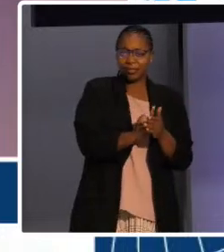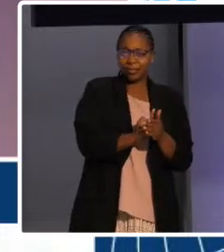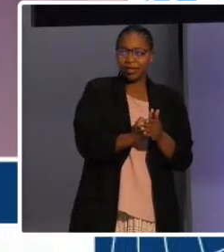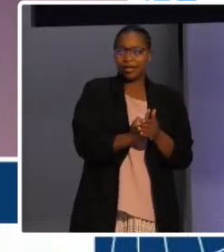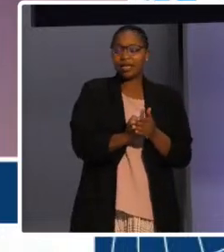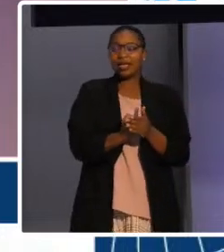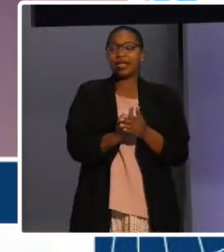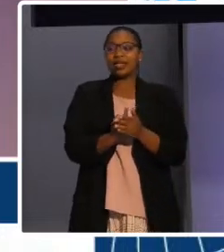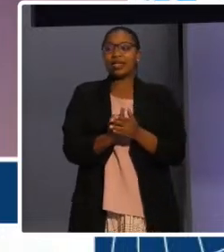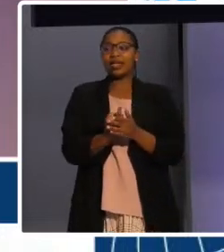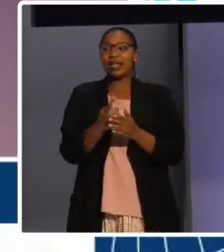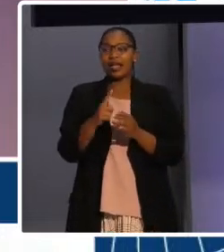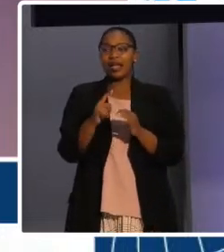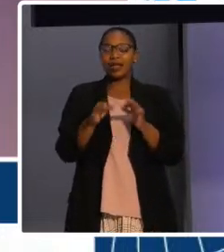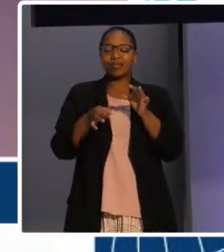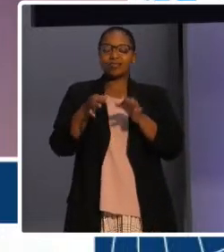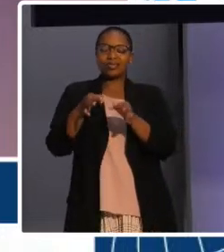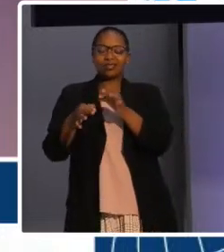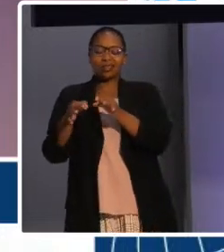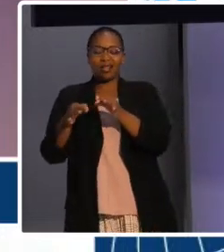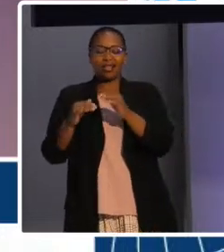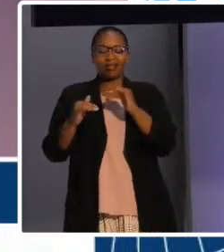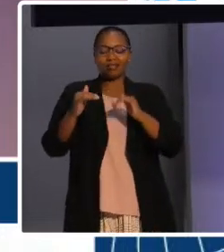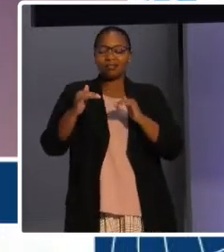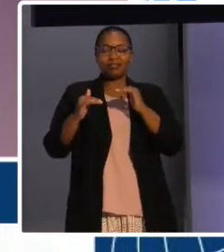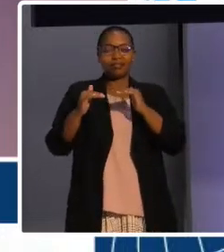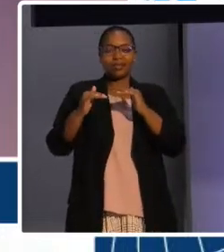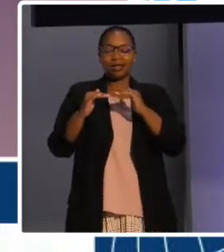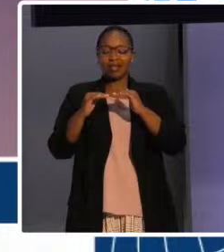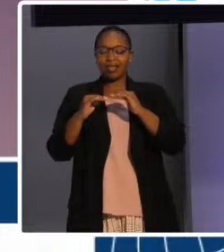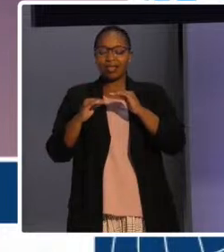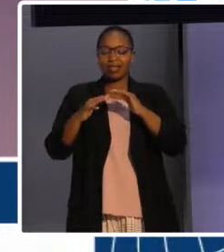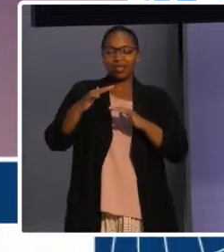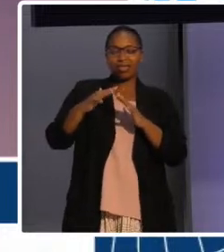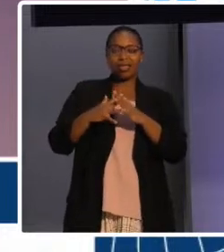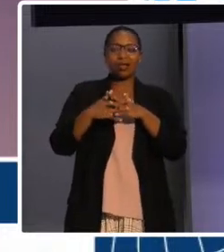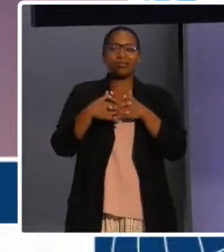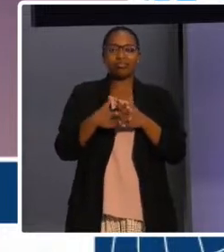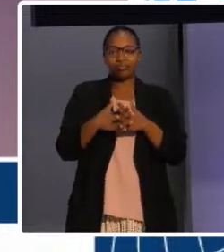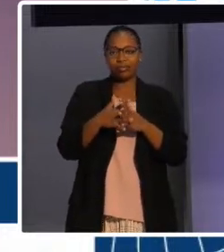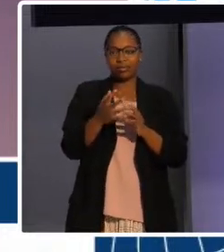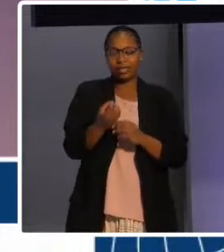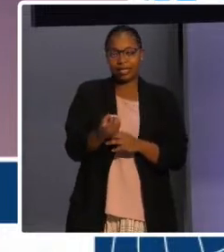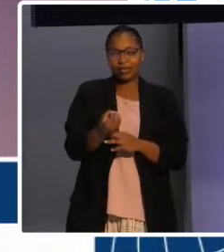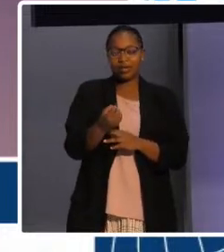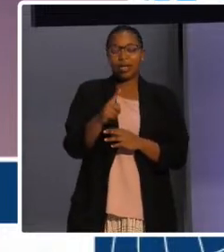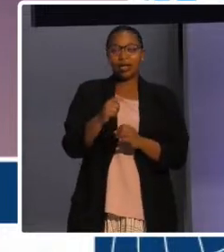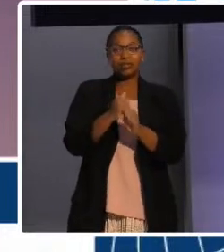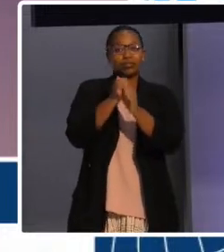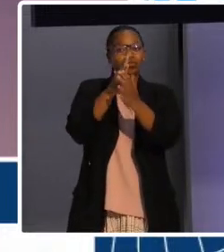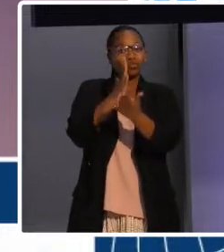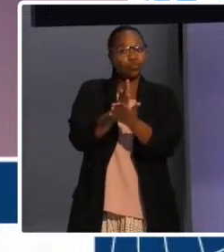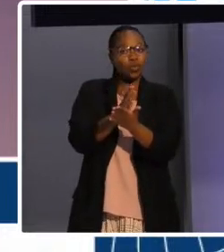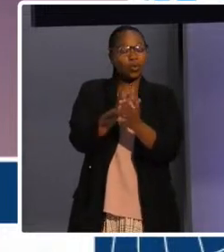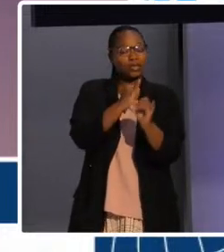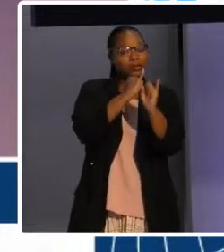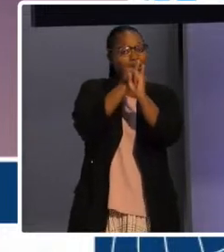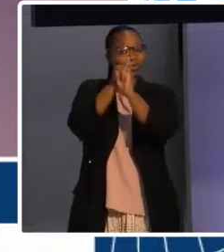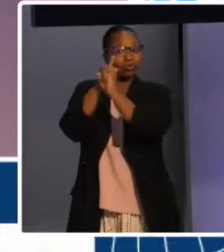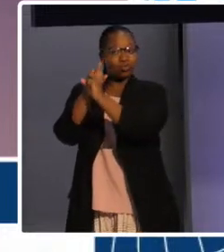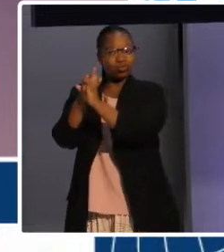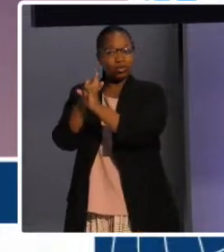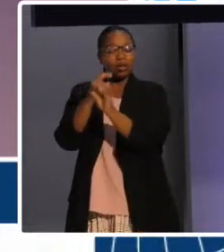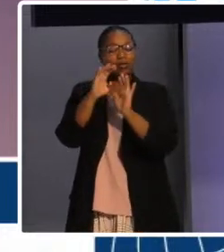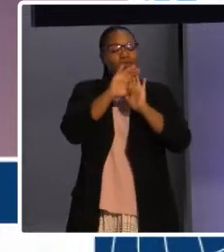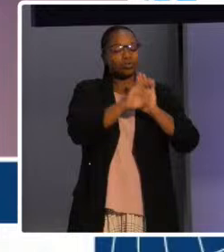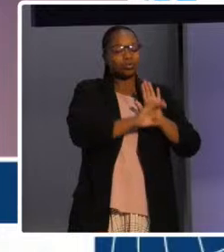and political instability, of assault on democratic institutions and